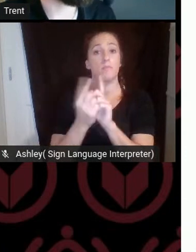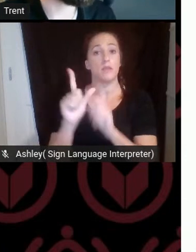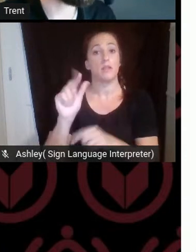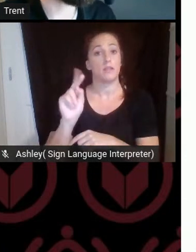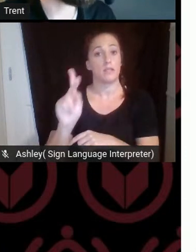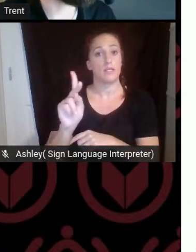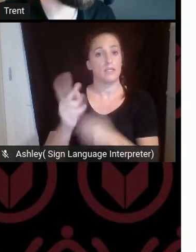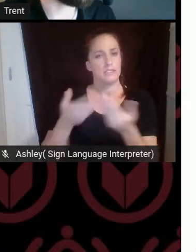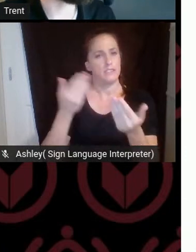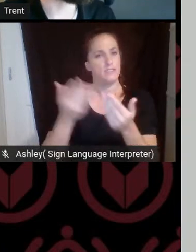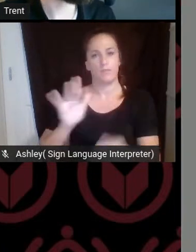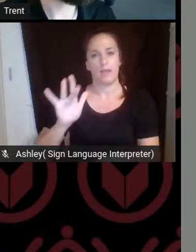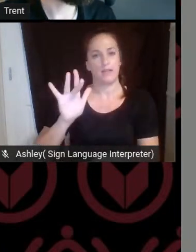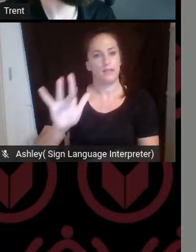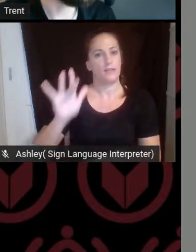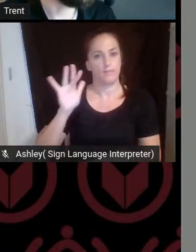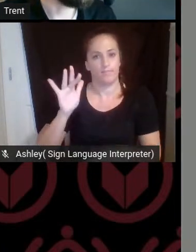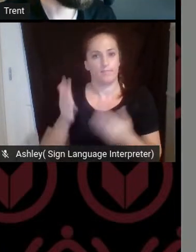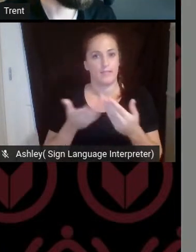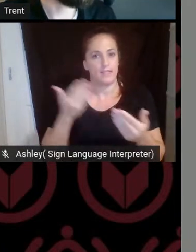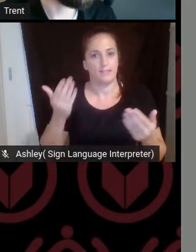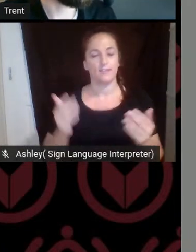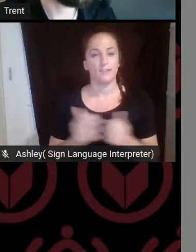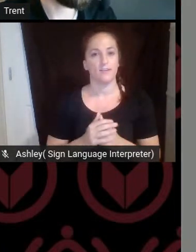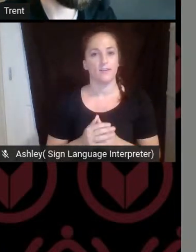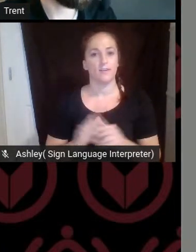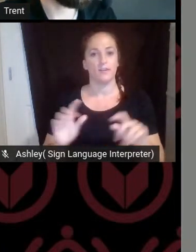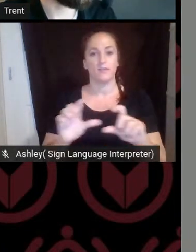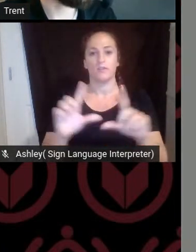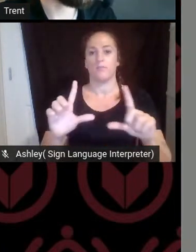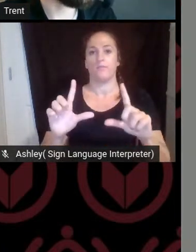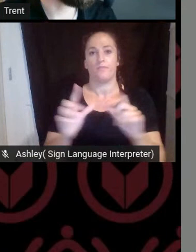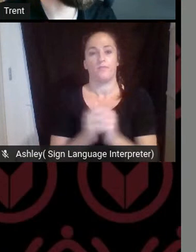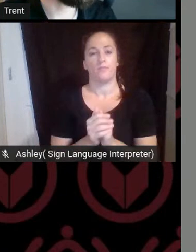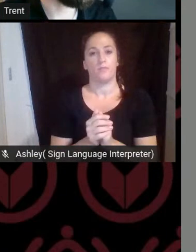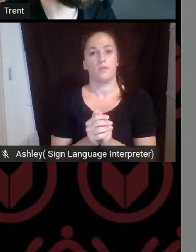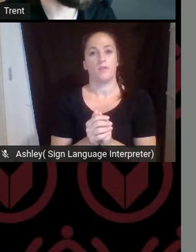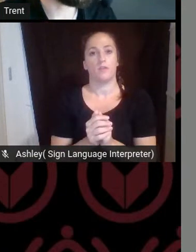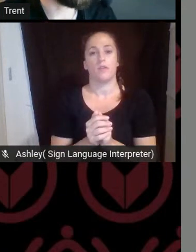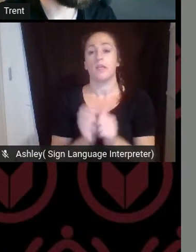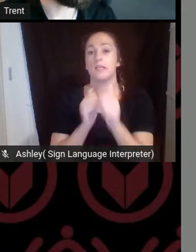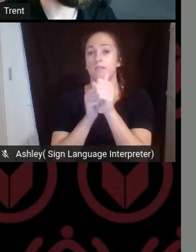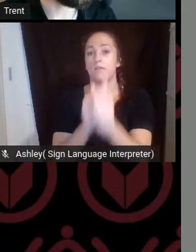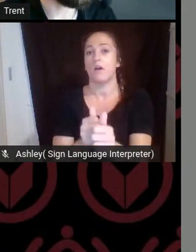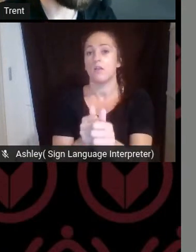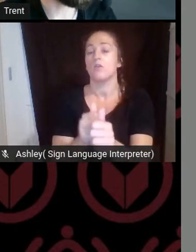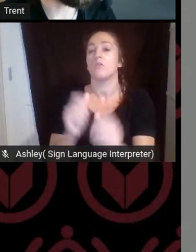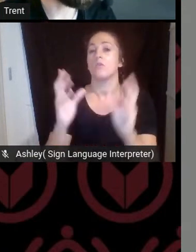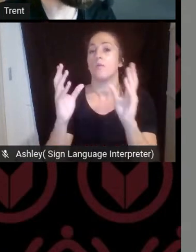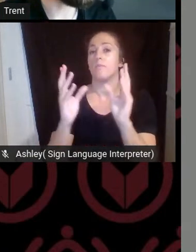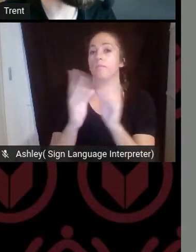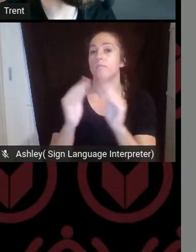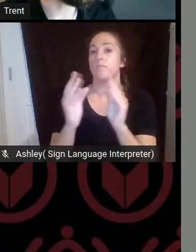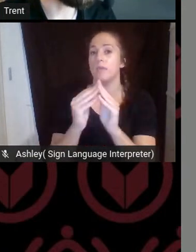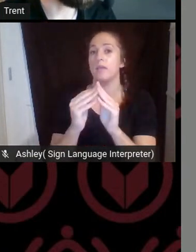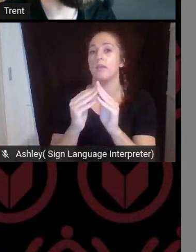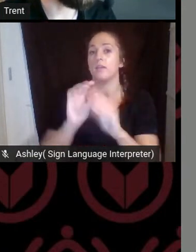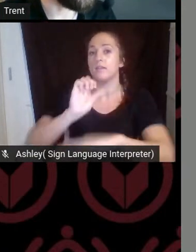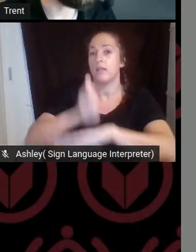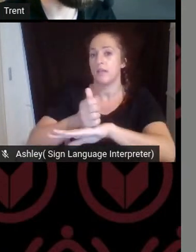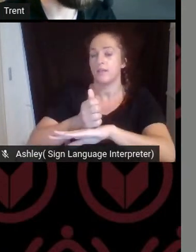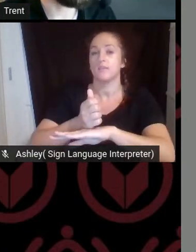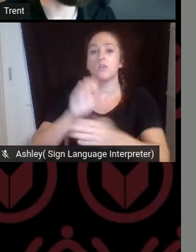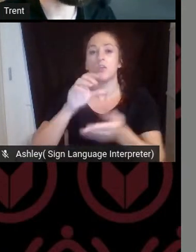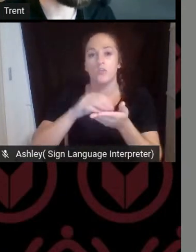little button. So if I do that, I'm just going to follow up here. It says with Meet video settings, you can connect with students for distance learning.